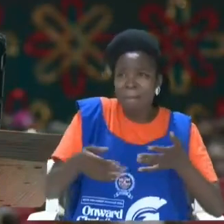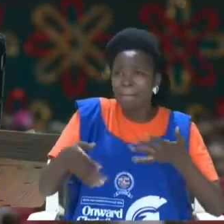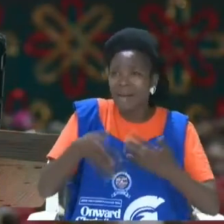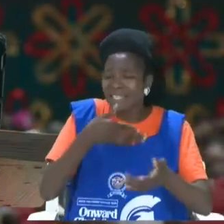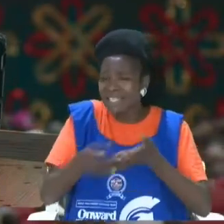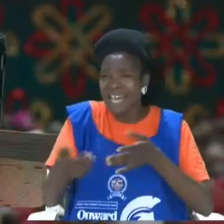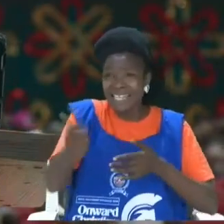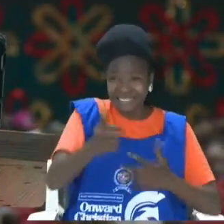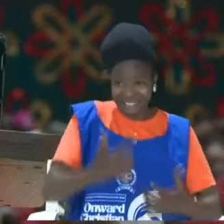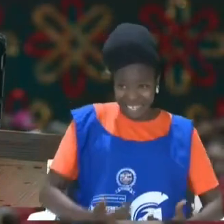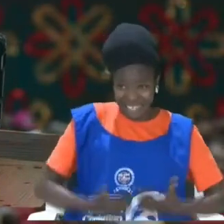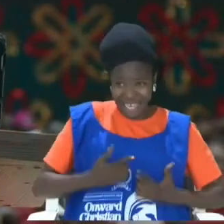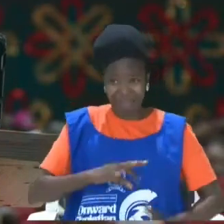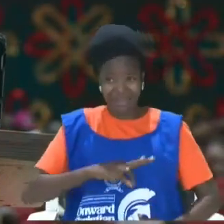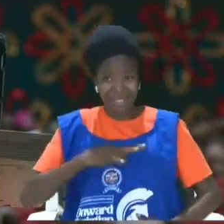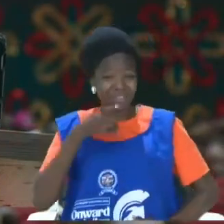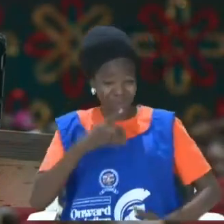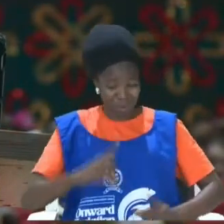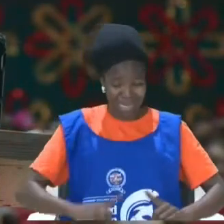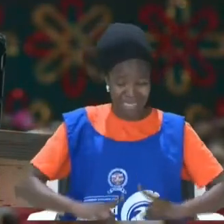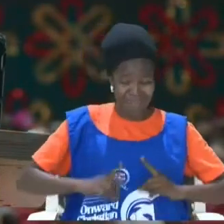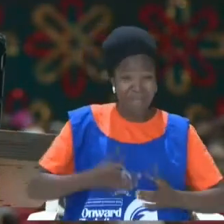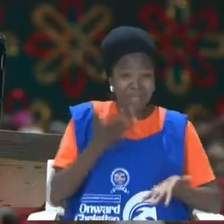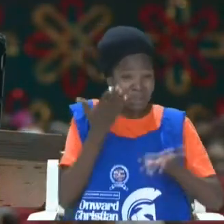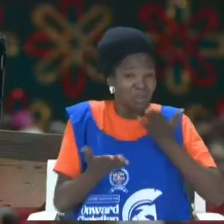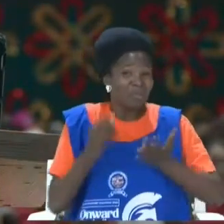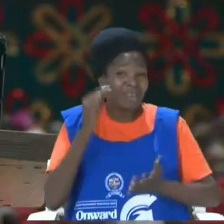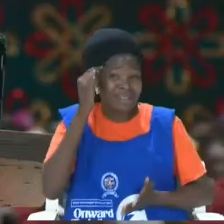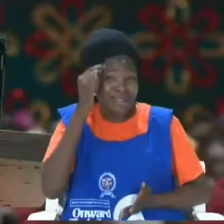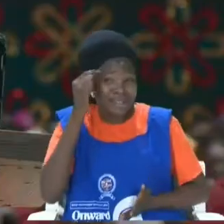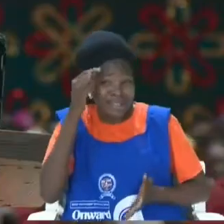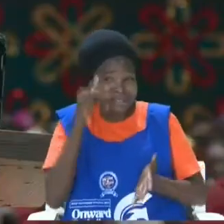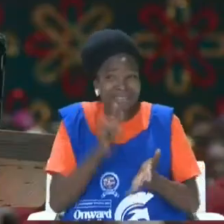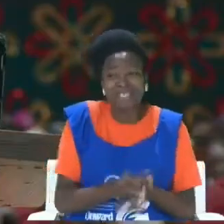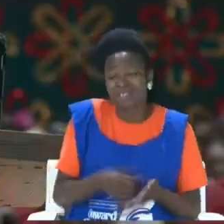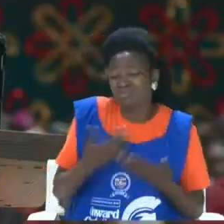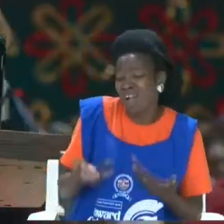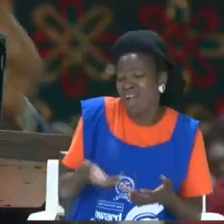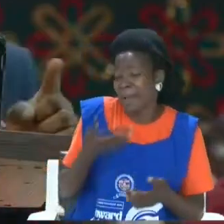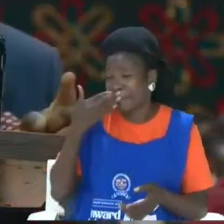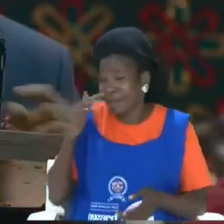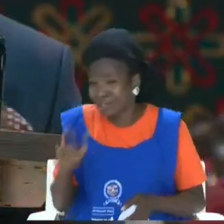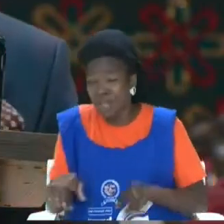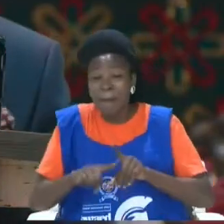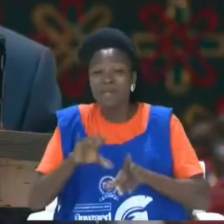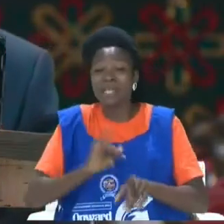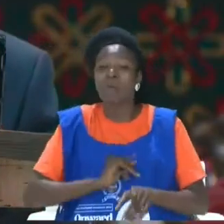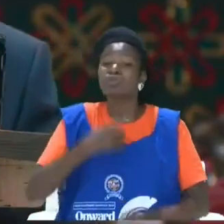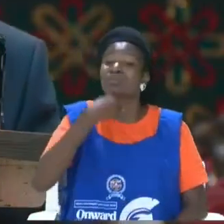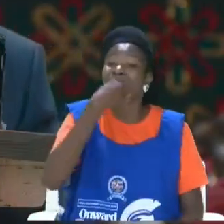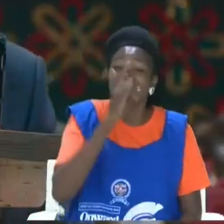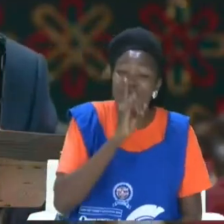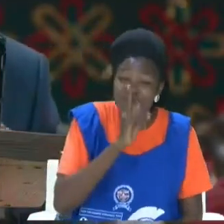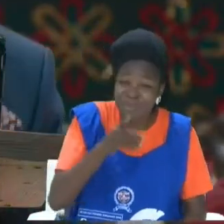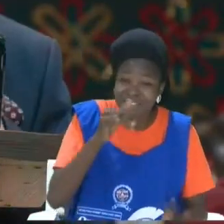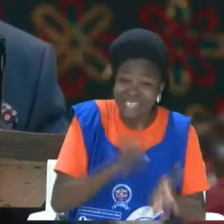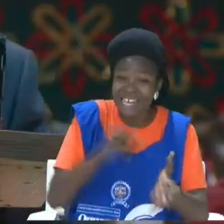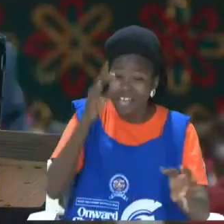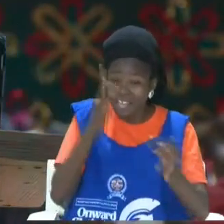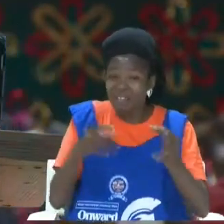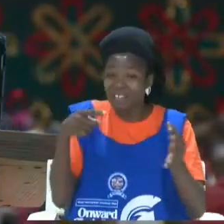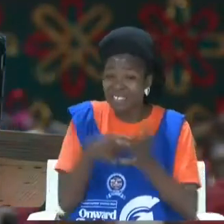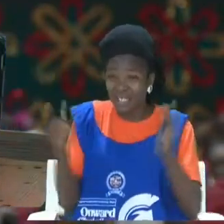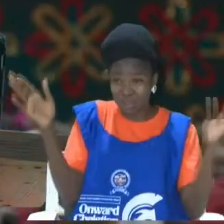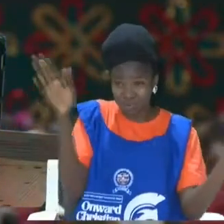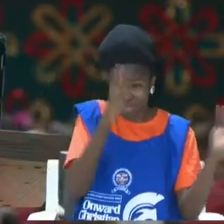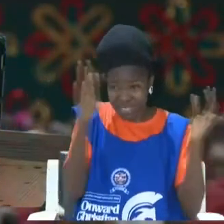the lifestyle. You may think you are irredeemable, but I want to assure you, if this wind